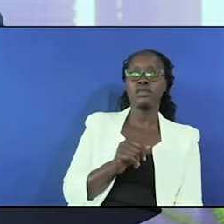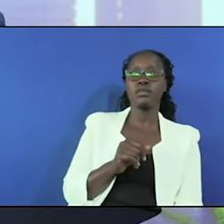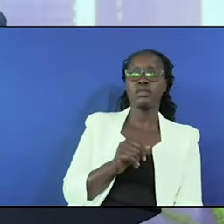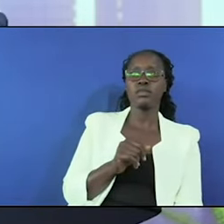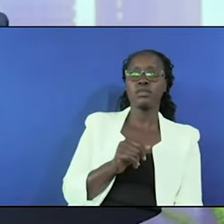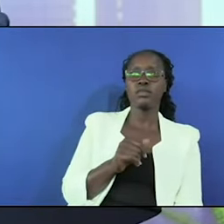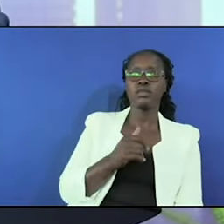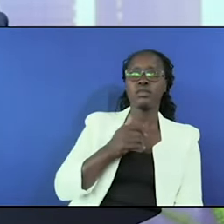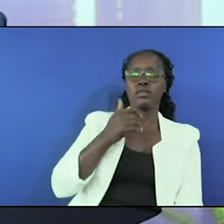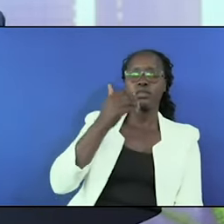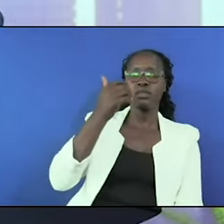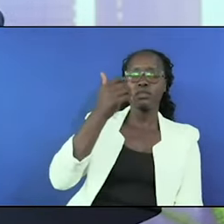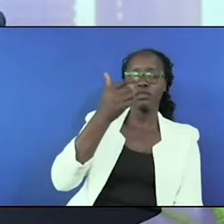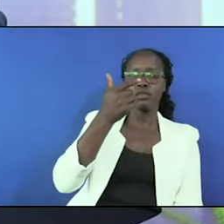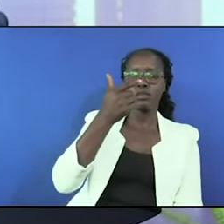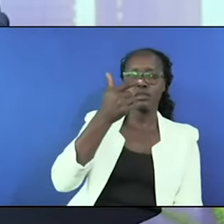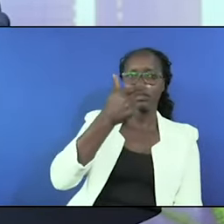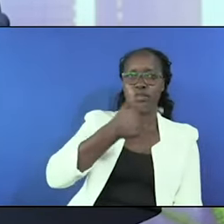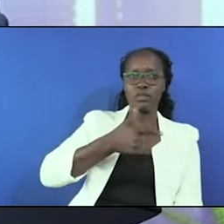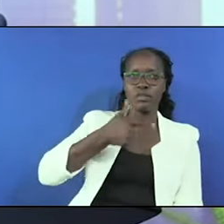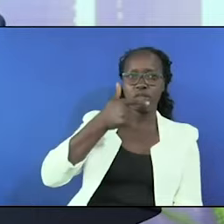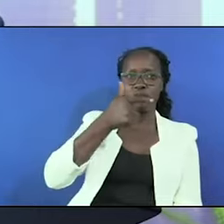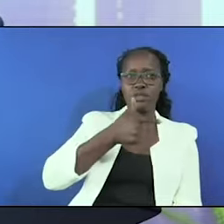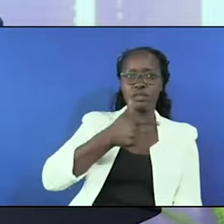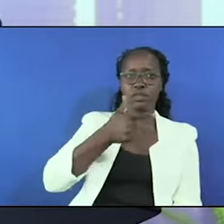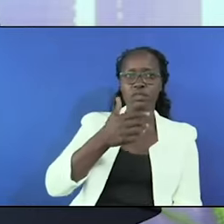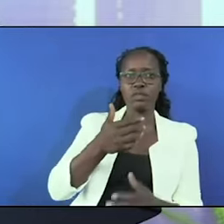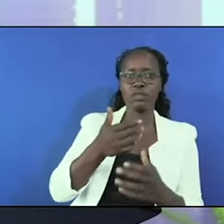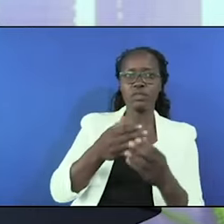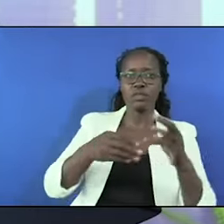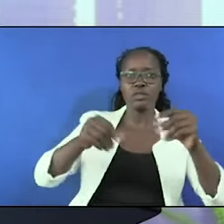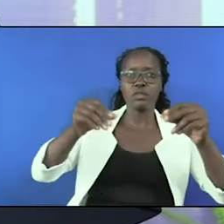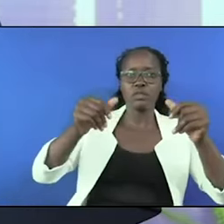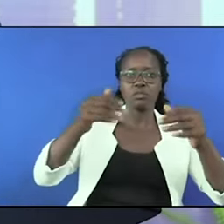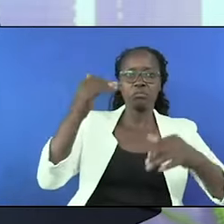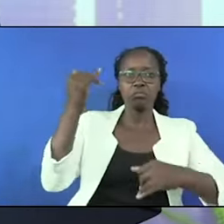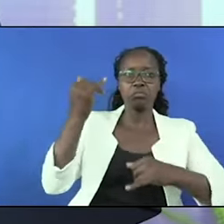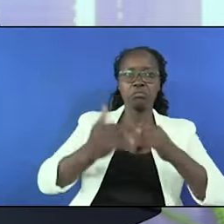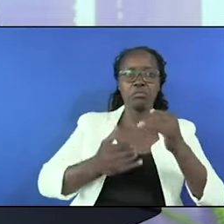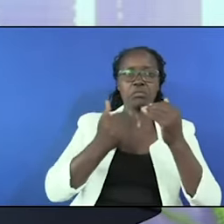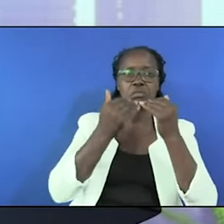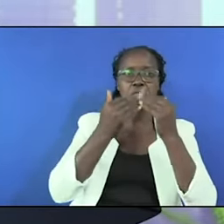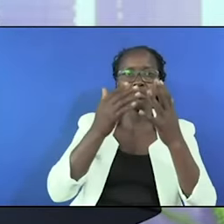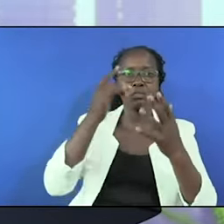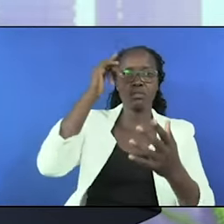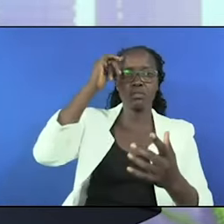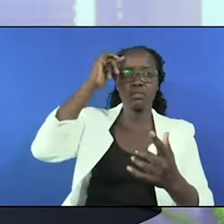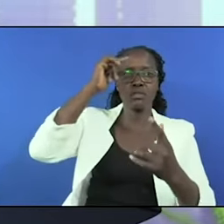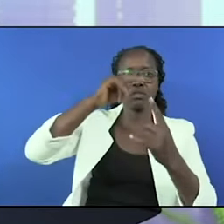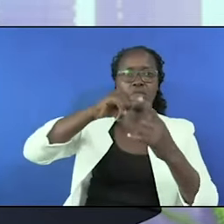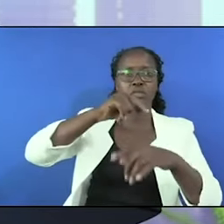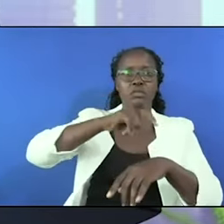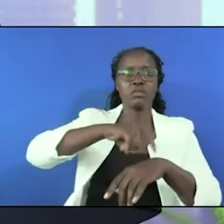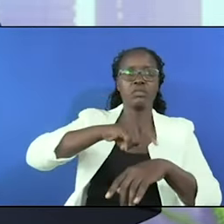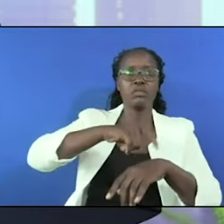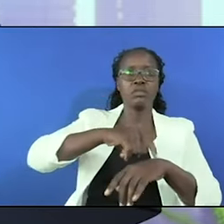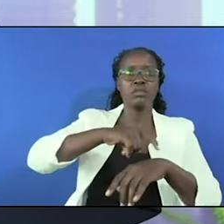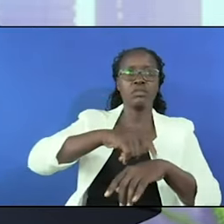your oil, your flour will not come to an end until the season of